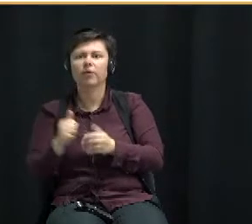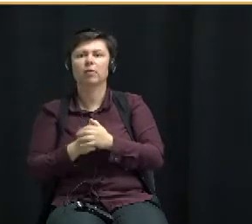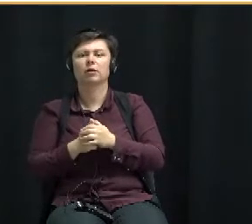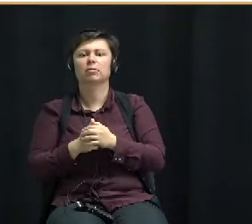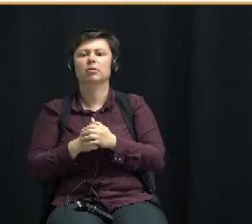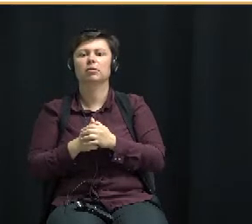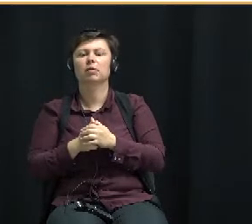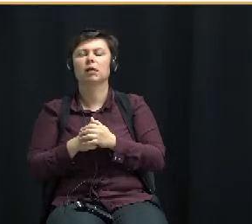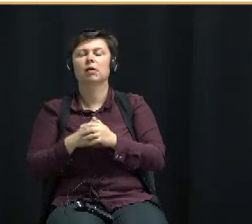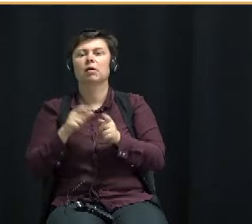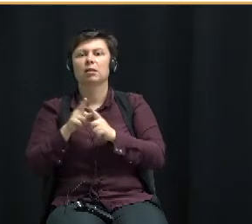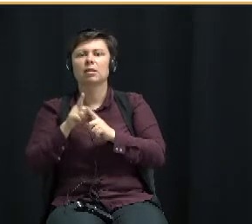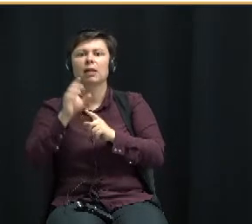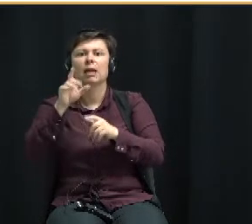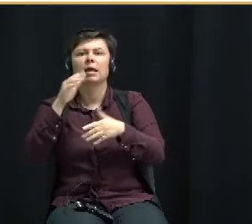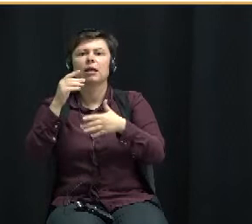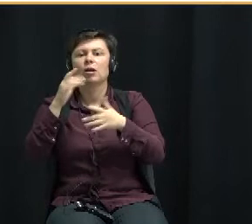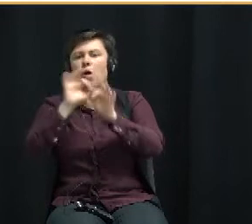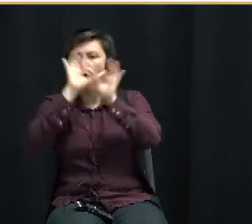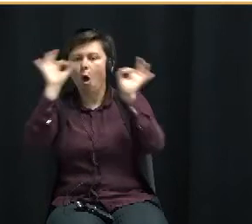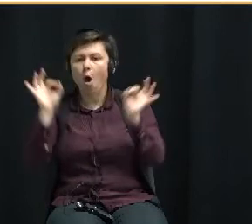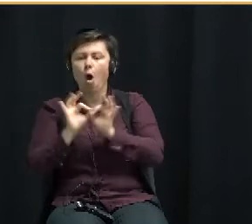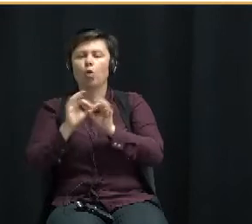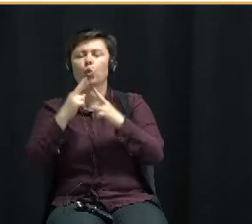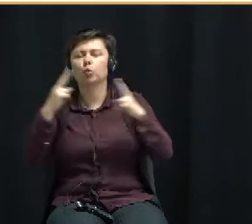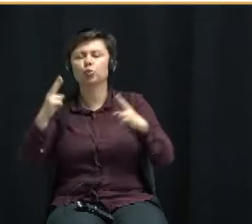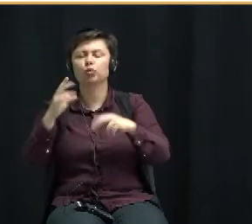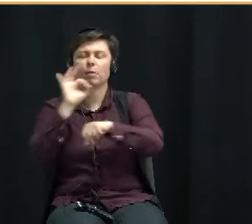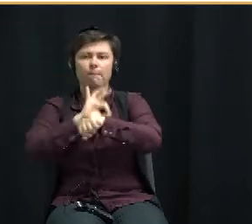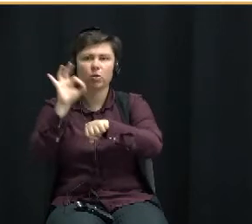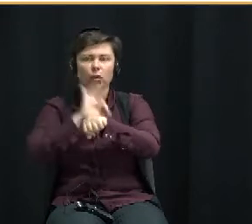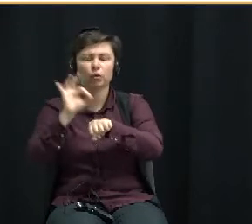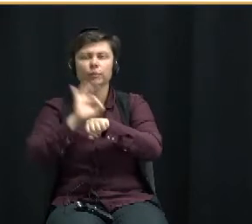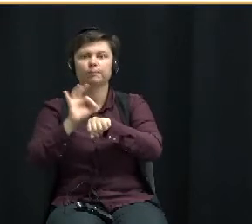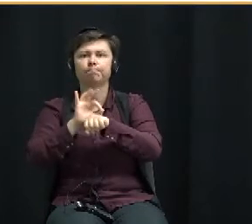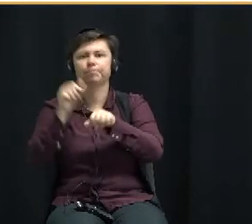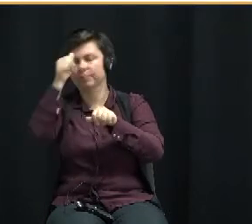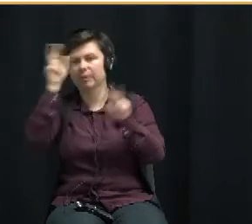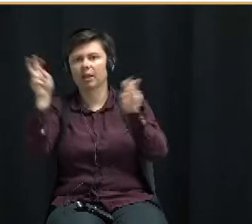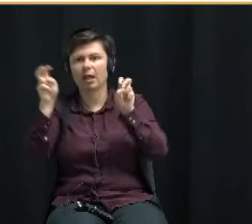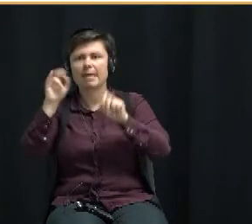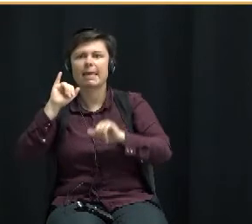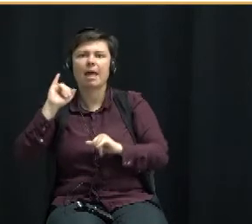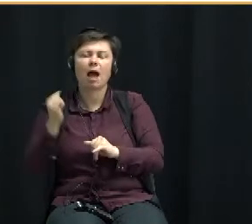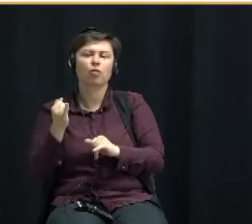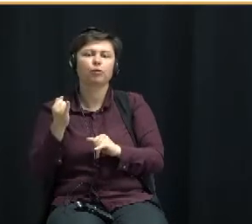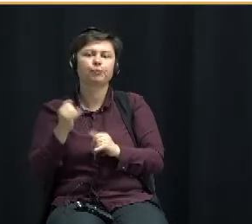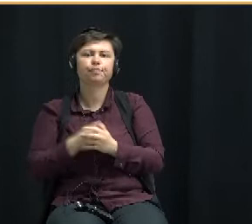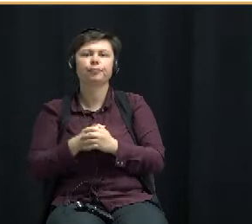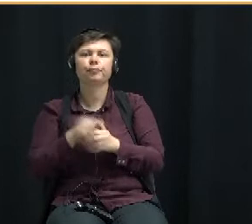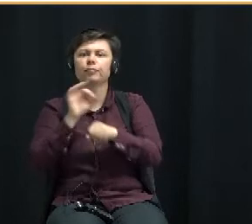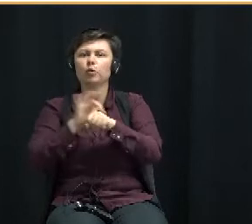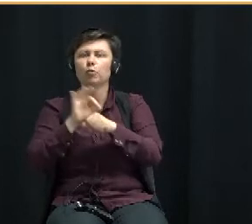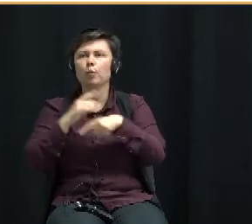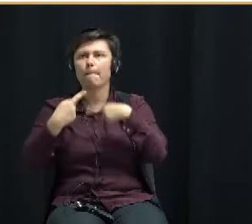defined as the design of products and services and environments in such a way that they can be used by all people to